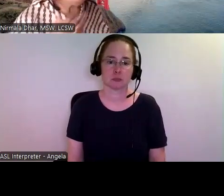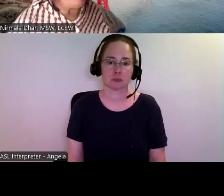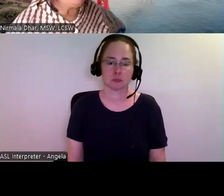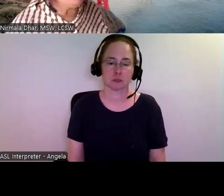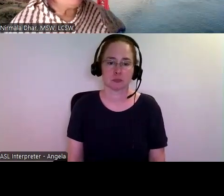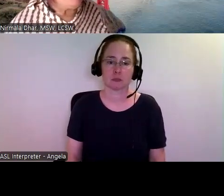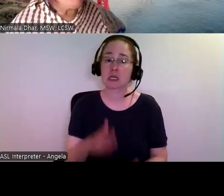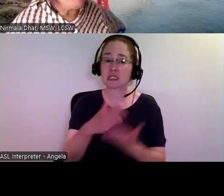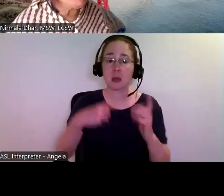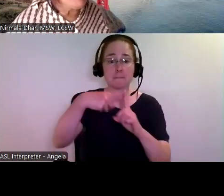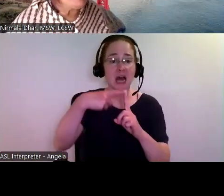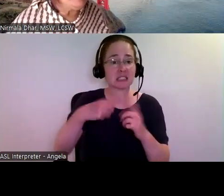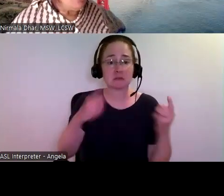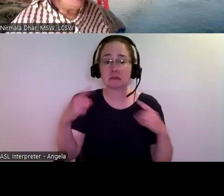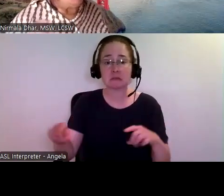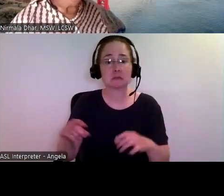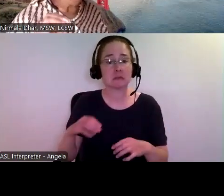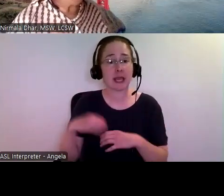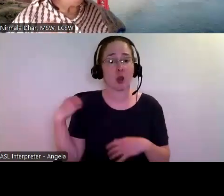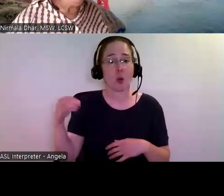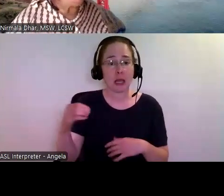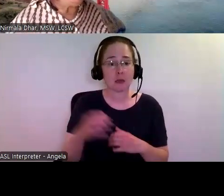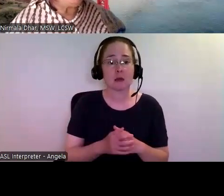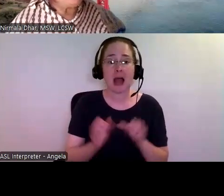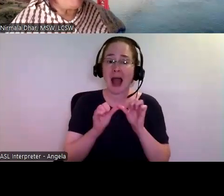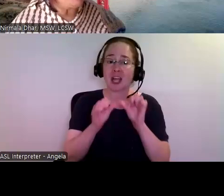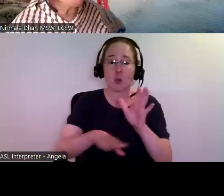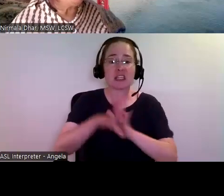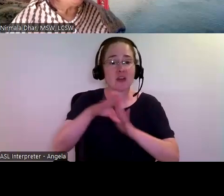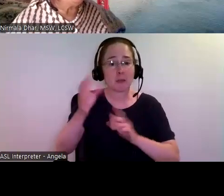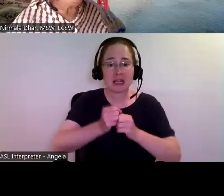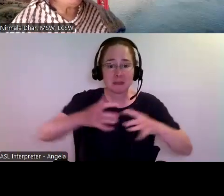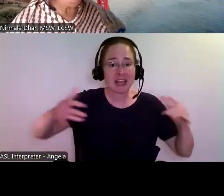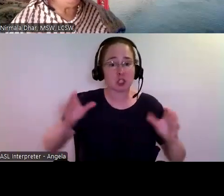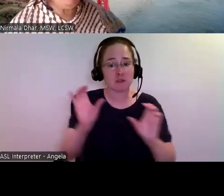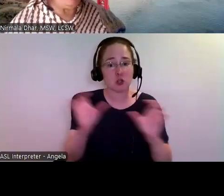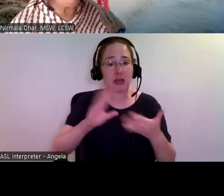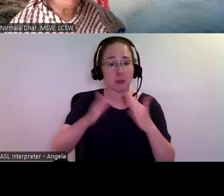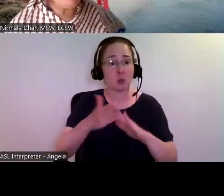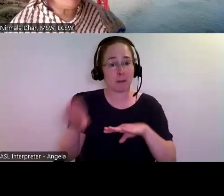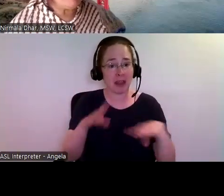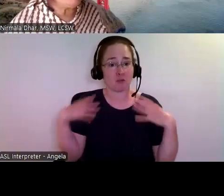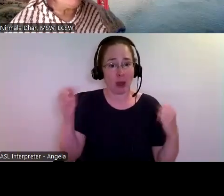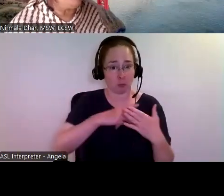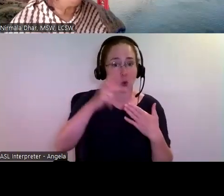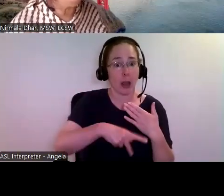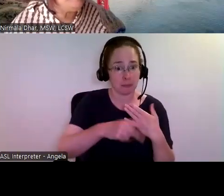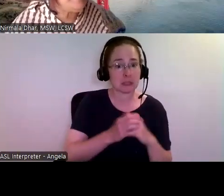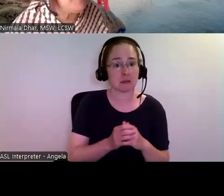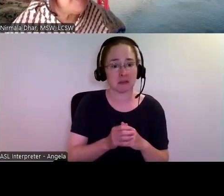What are some positive developments currently? Ongoing development and expansion of certified community behavioral health programs,